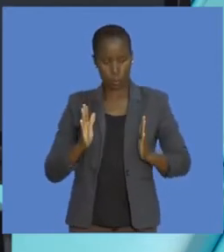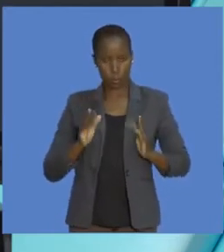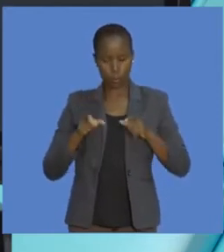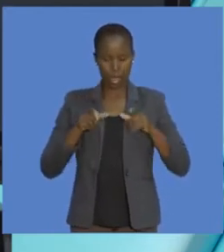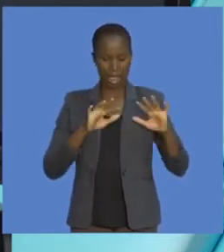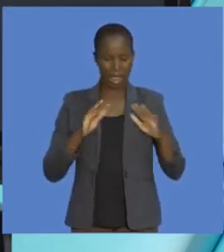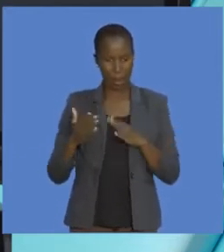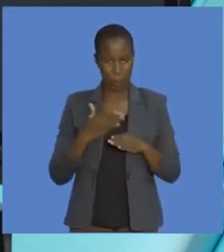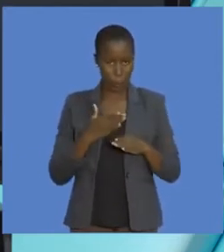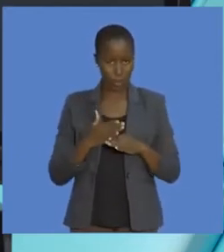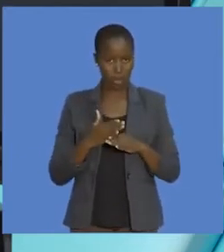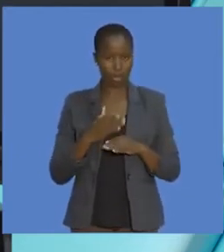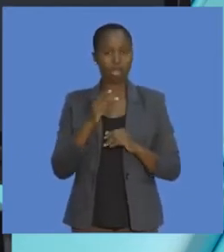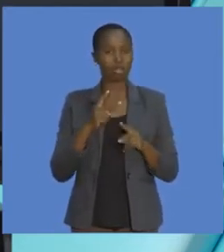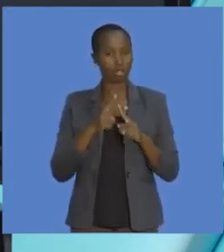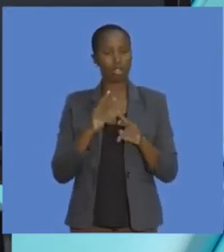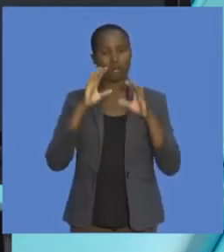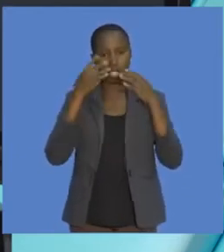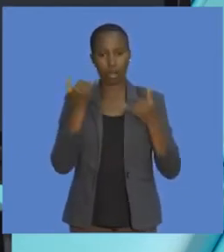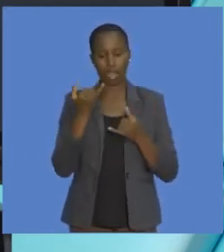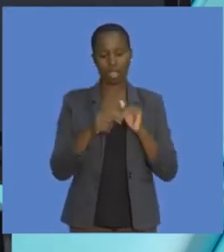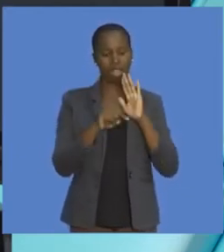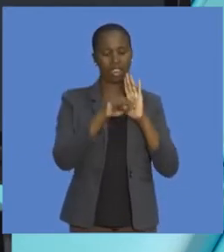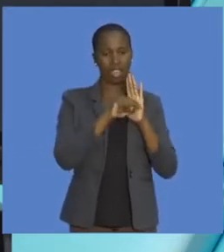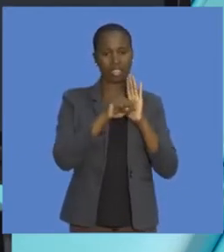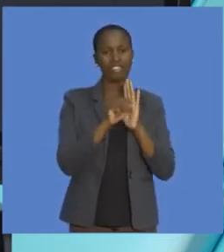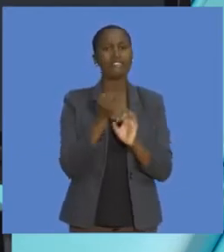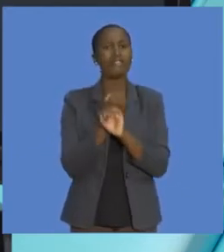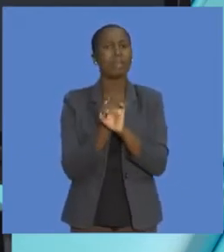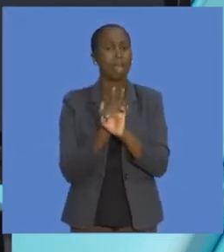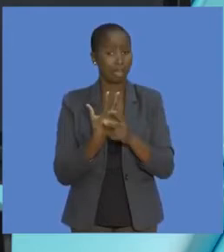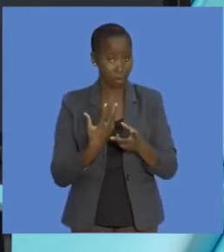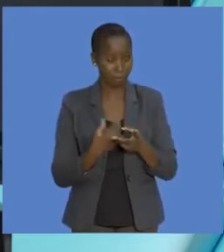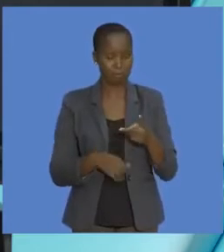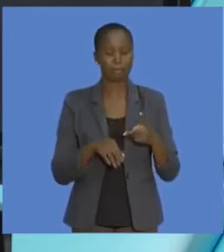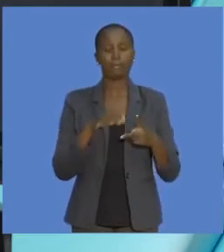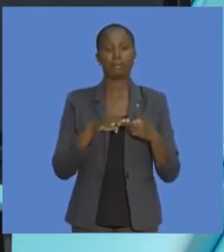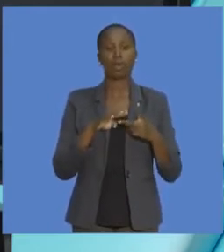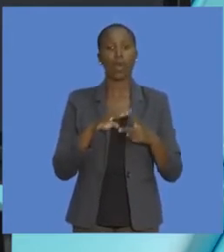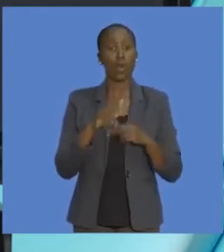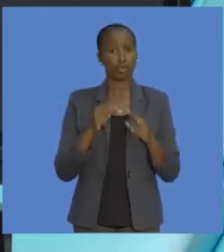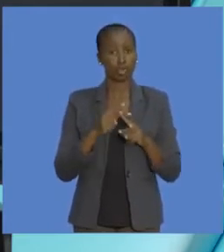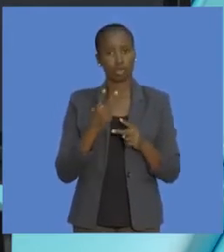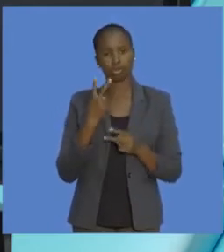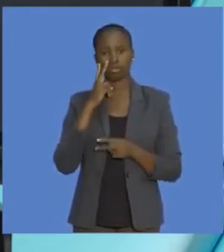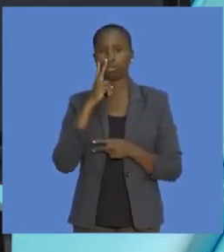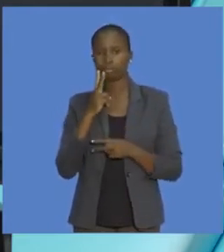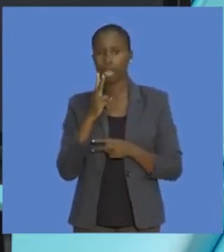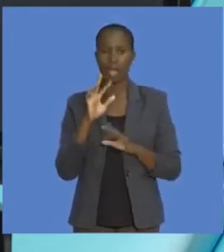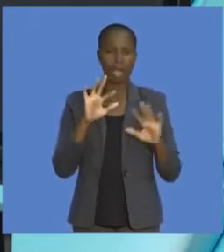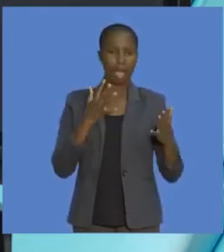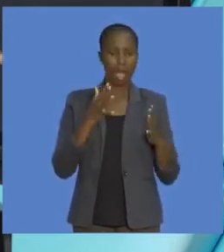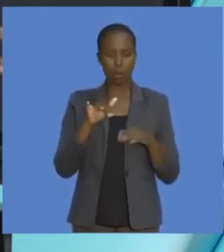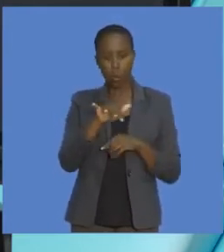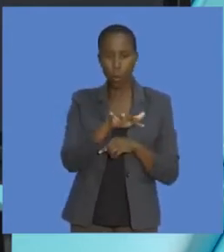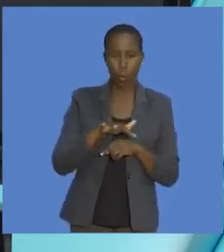going to try and focus on concepts like negative feedback, and we're going to try and see how different conditions are maintained